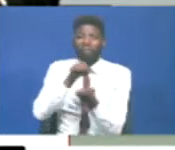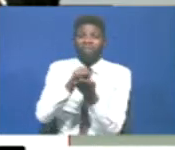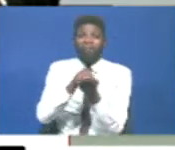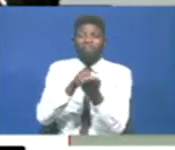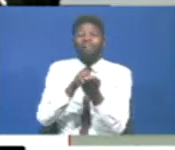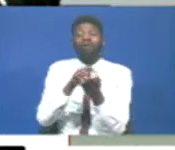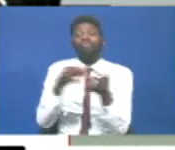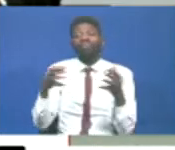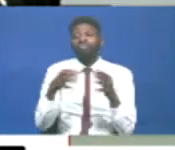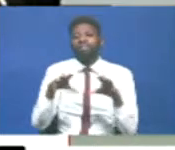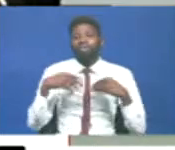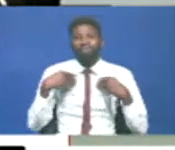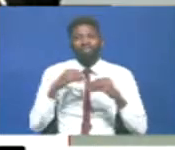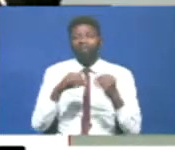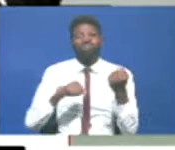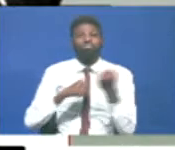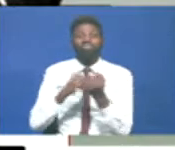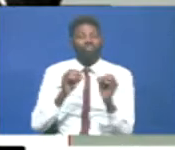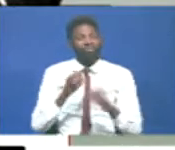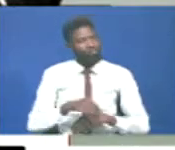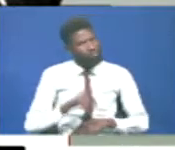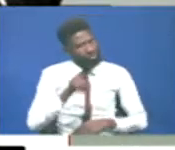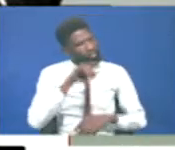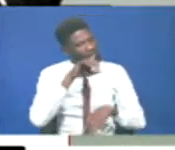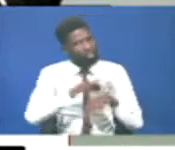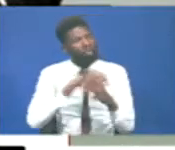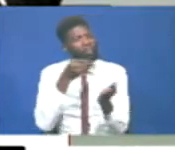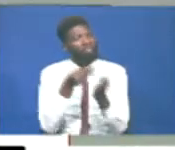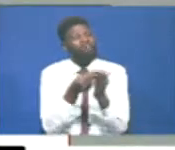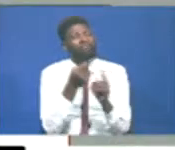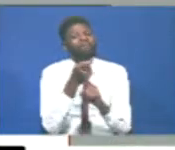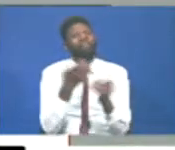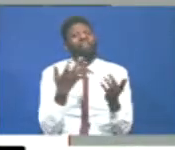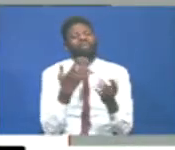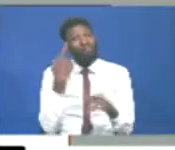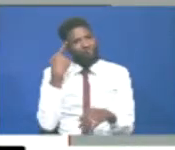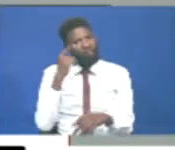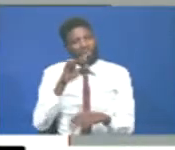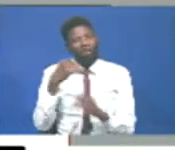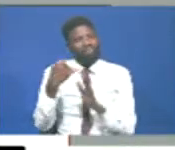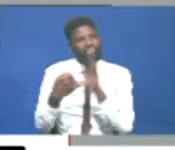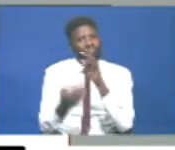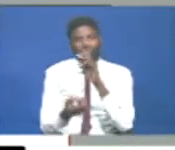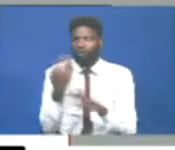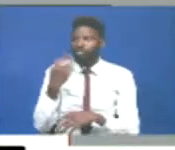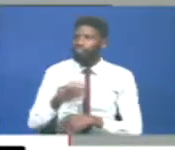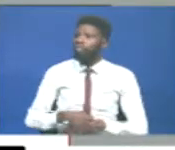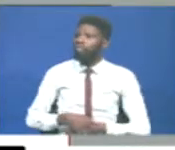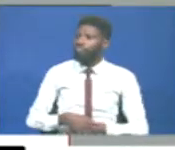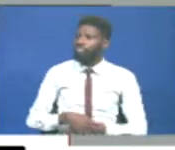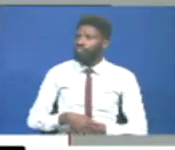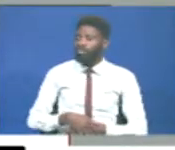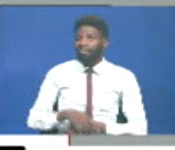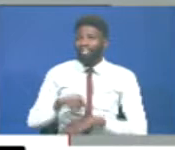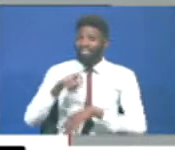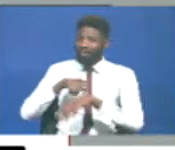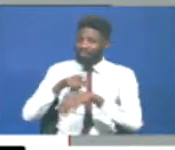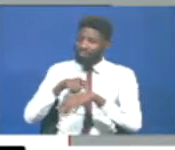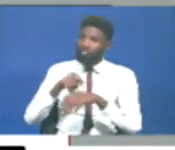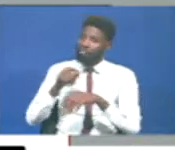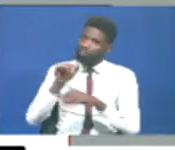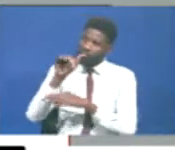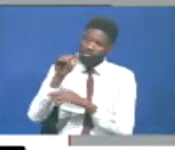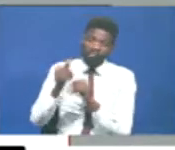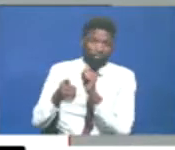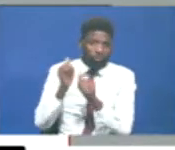funding available for that. So how do you eventually get the capital to finance your dreams? So having got rejections again, like my insurance industry,